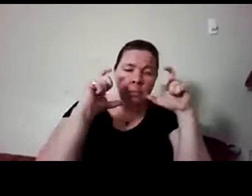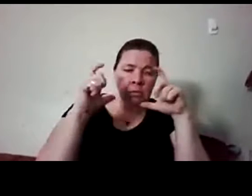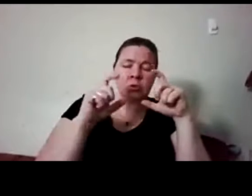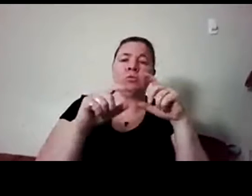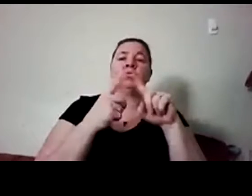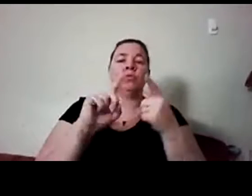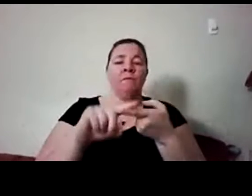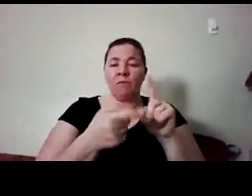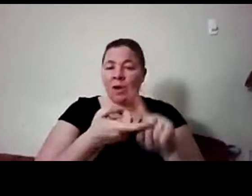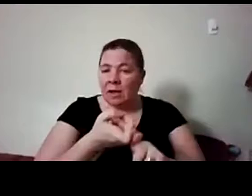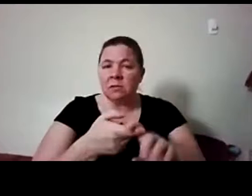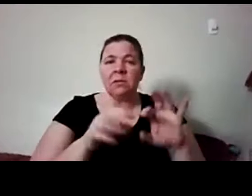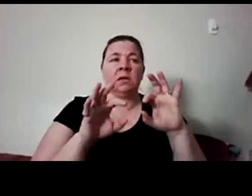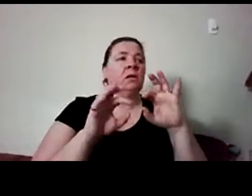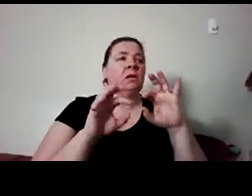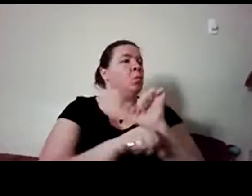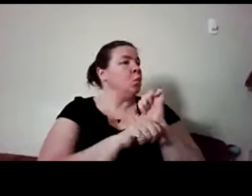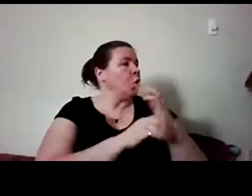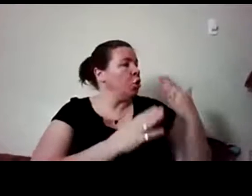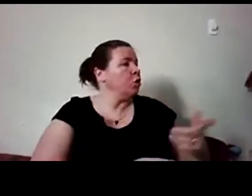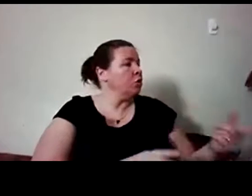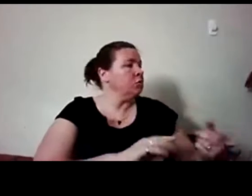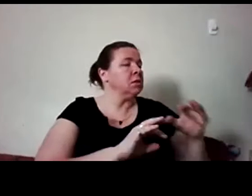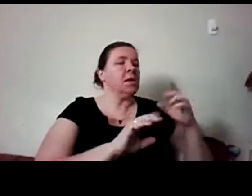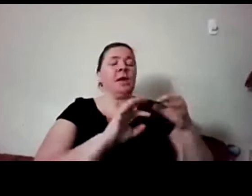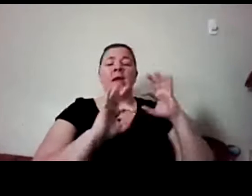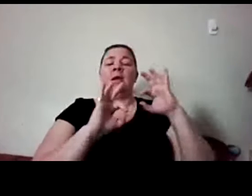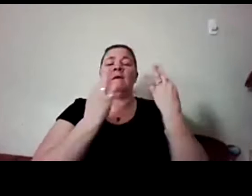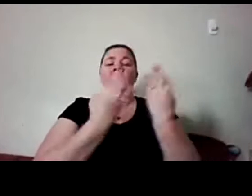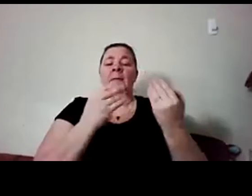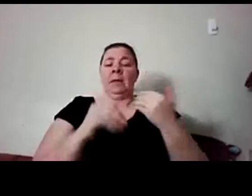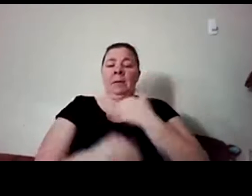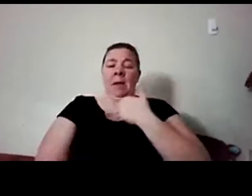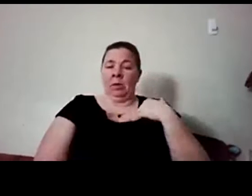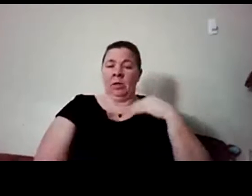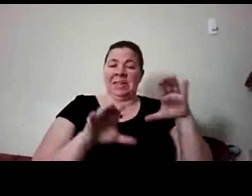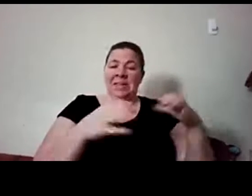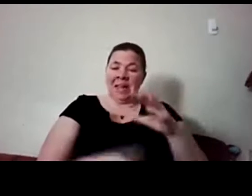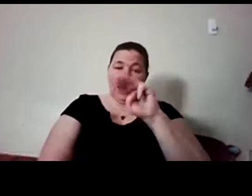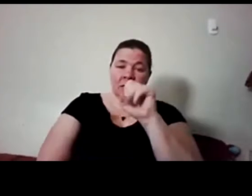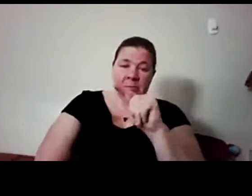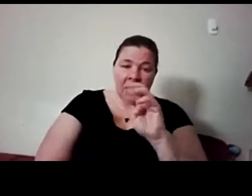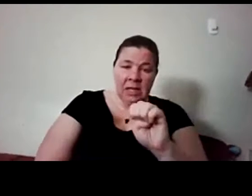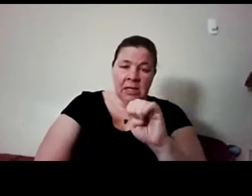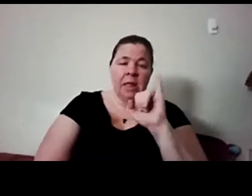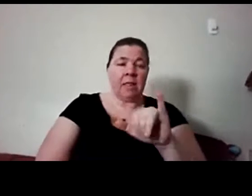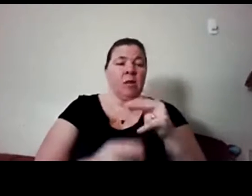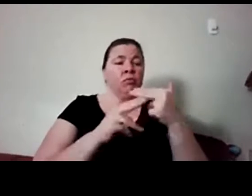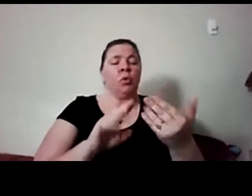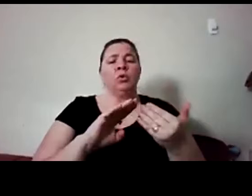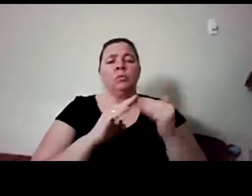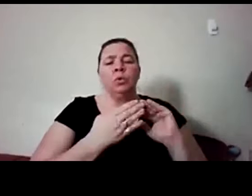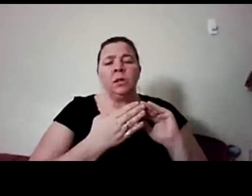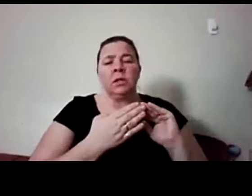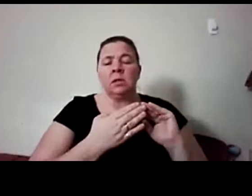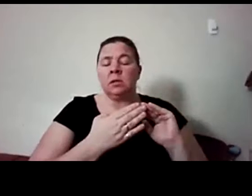friends, colleagues, family members, classmates. Guess what that's called? It is called community. So